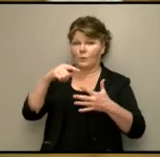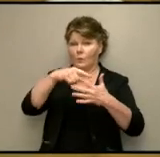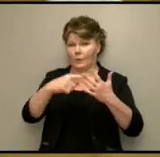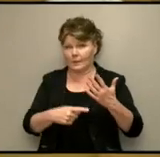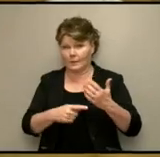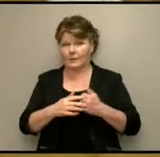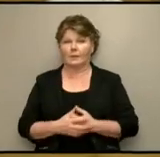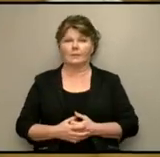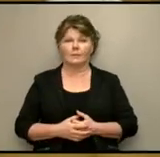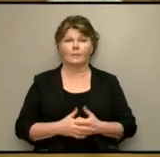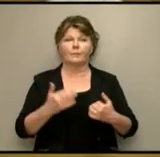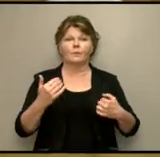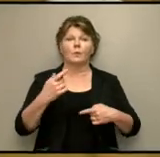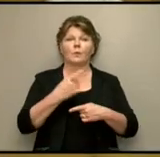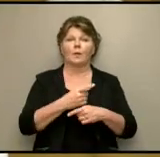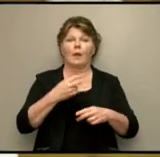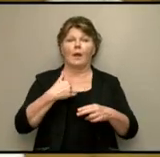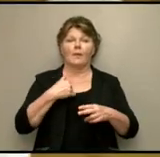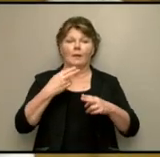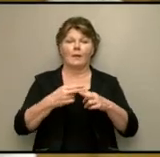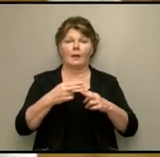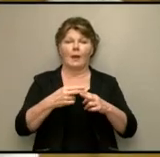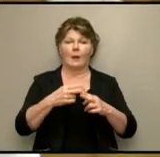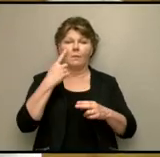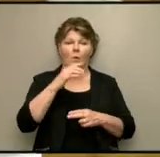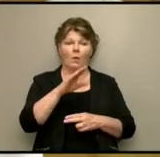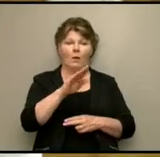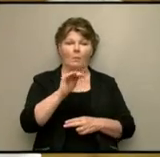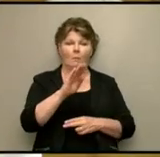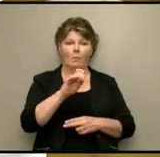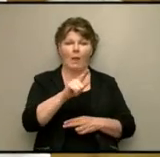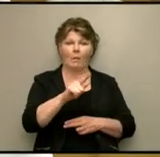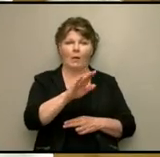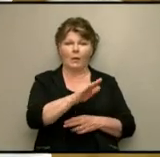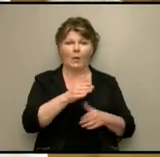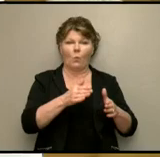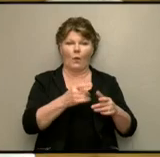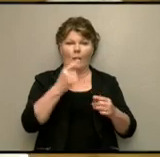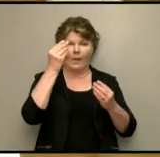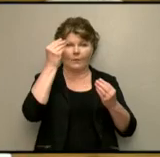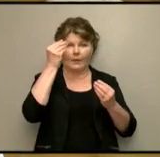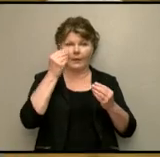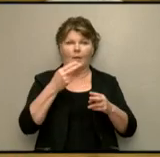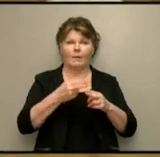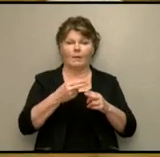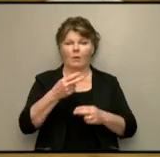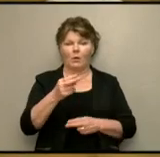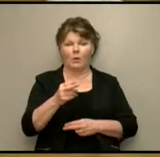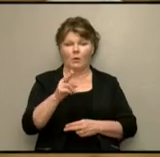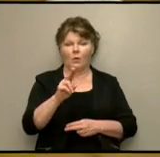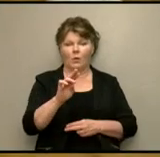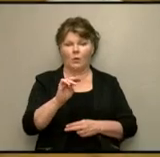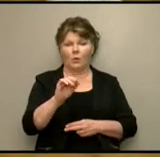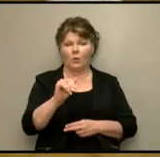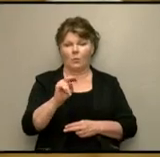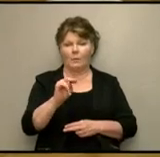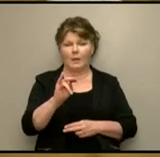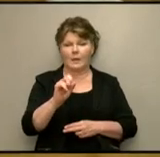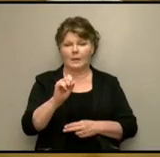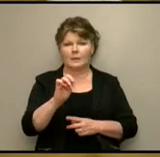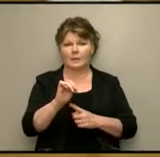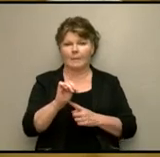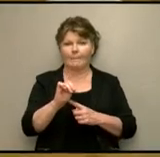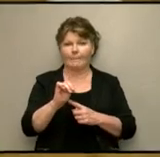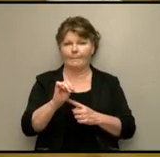Today, we have a name for Babel's way of thinking, humanism. And it's all too popular. It pretends that